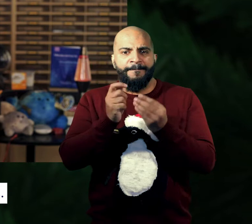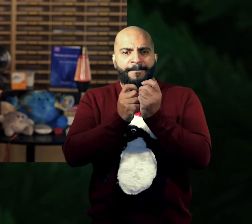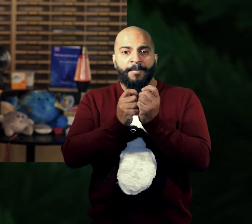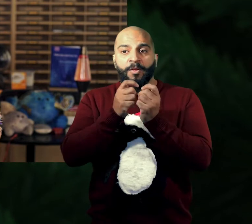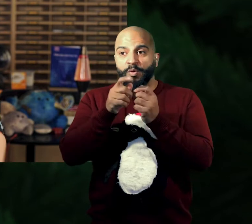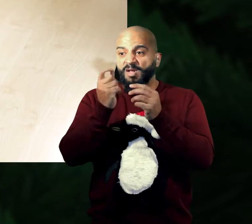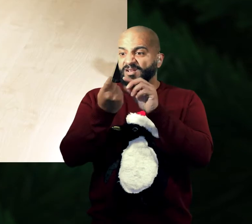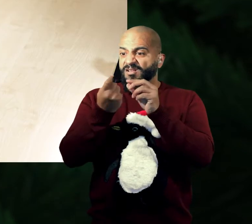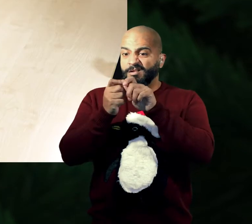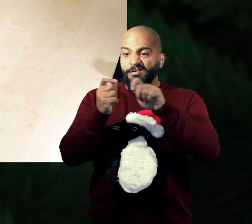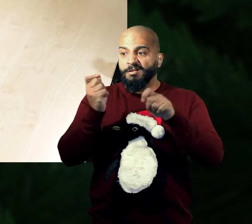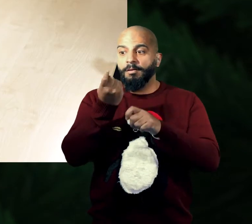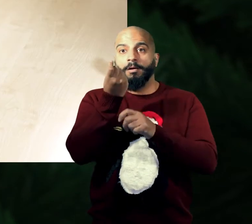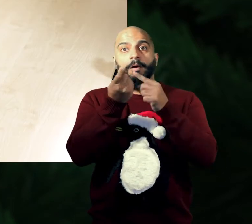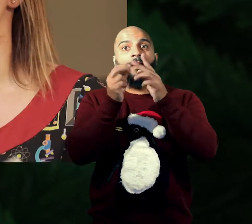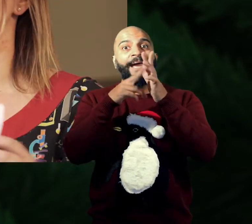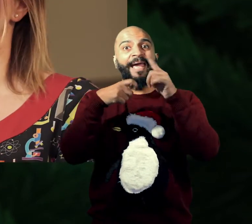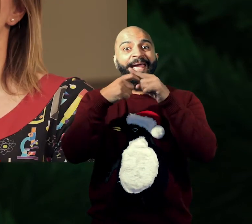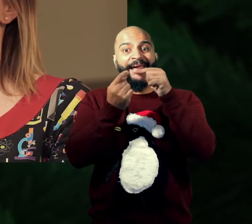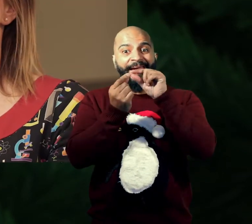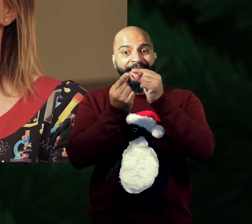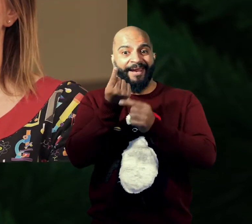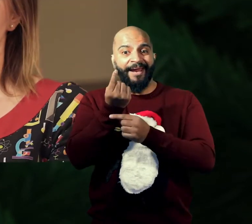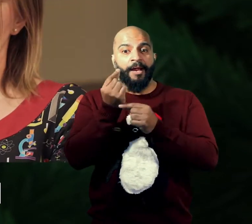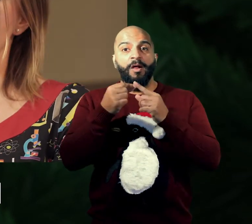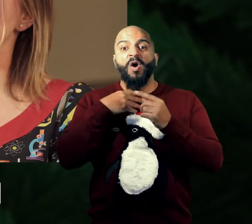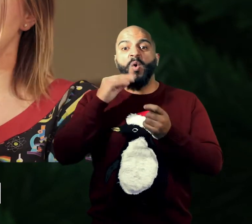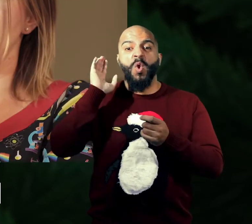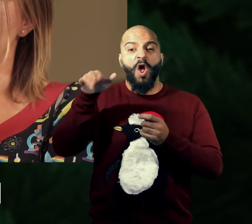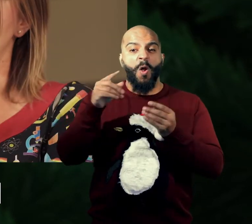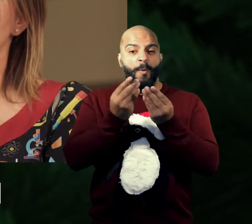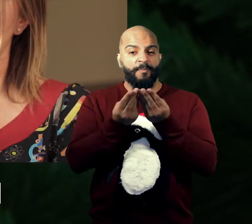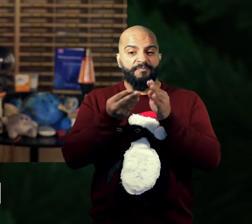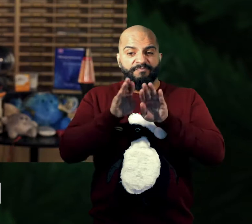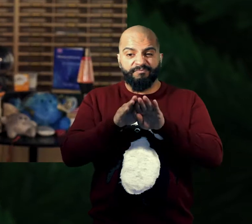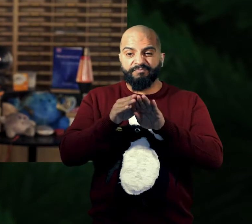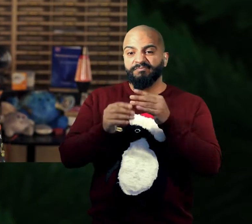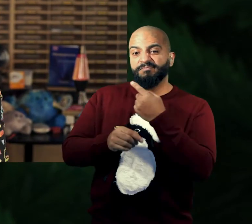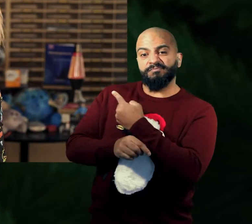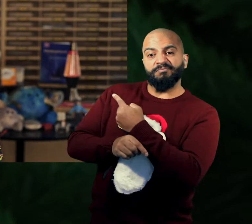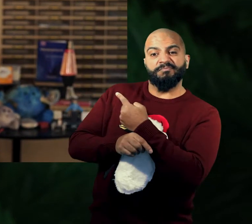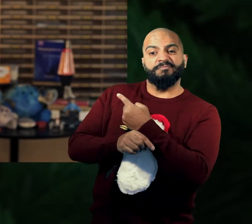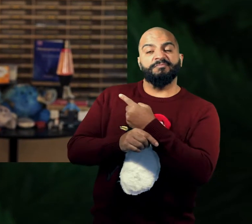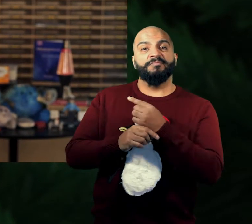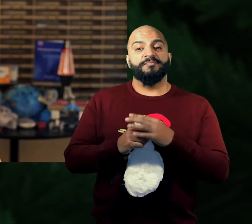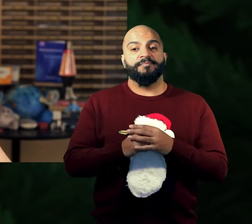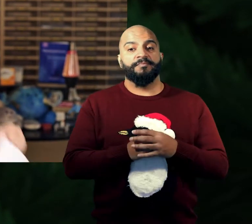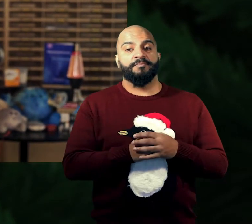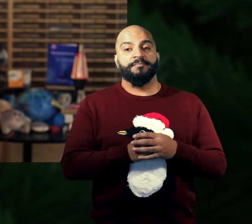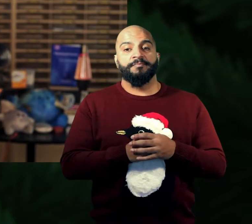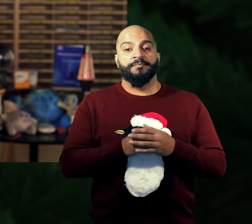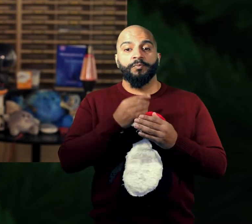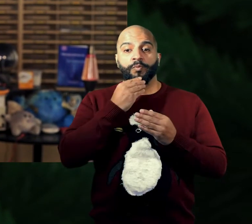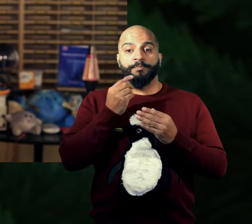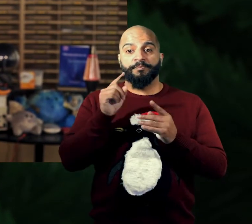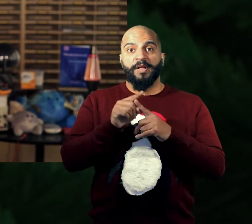pens. This is just a coffee filter that I got from home, and if you cut it open along the join, then you end up with one piece